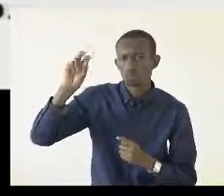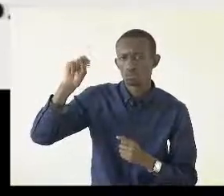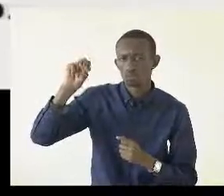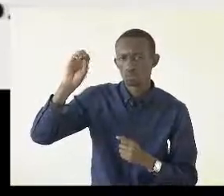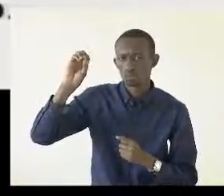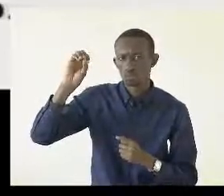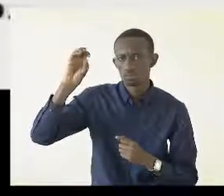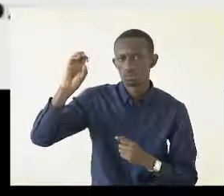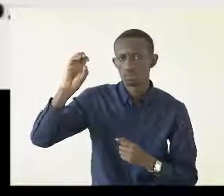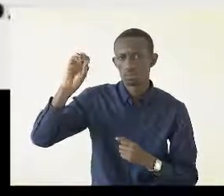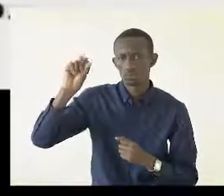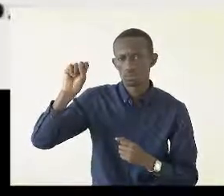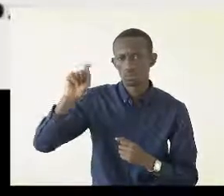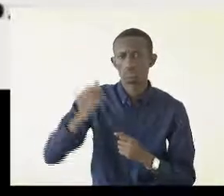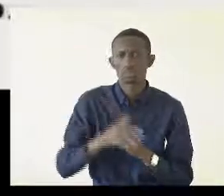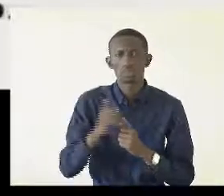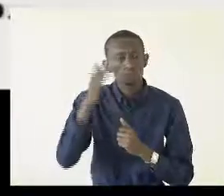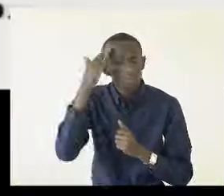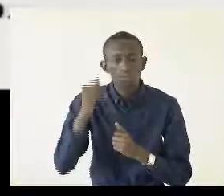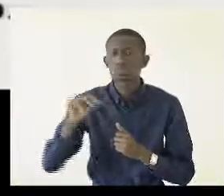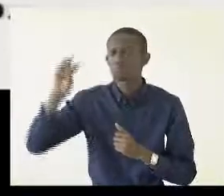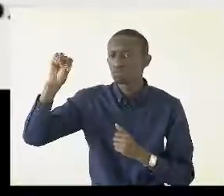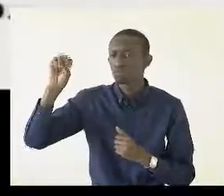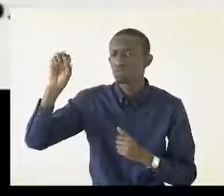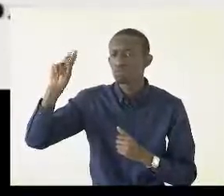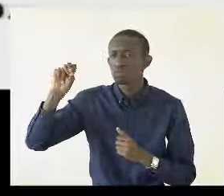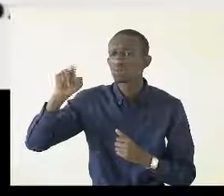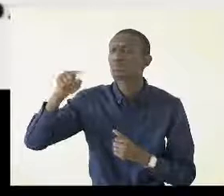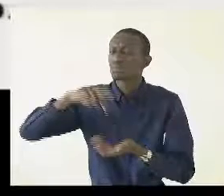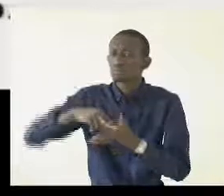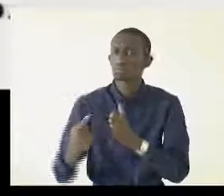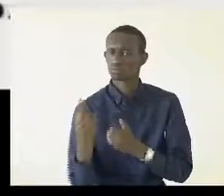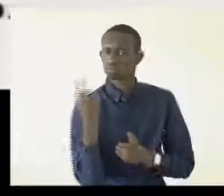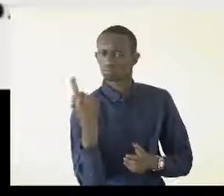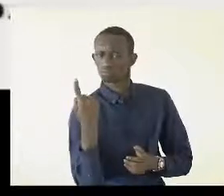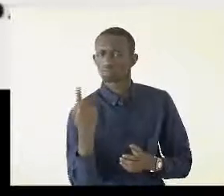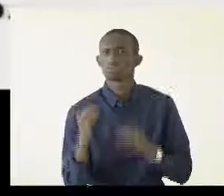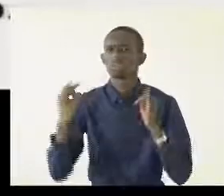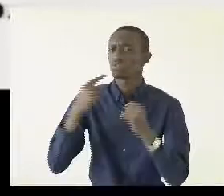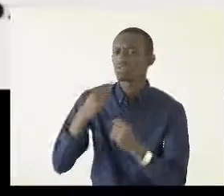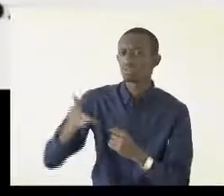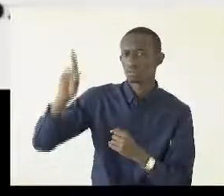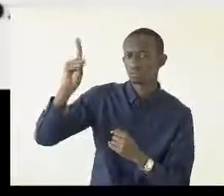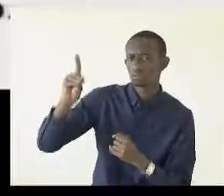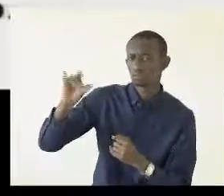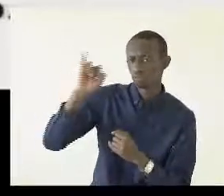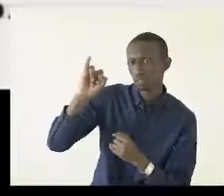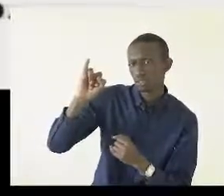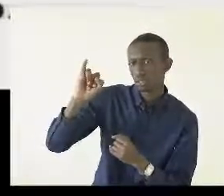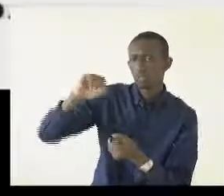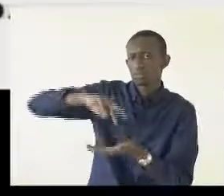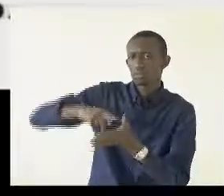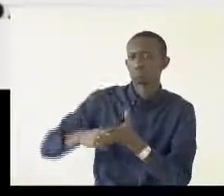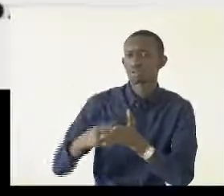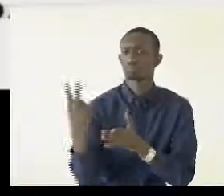talk about mono, it means one. When we talk about di, it means two. That means